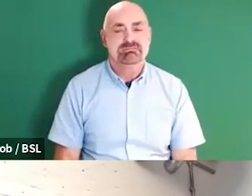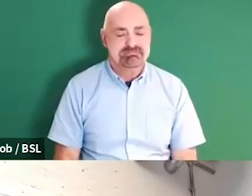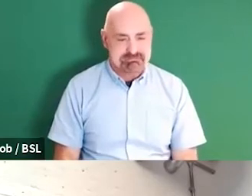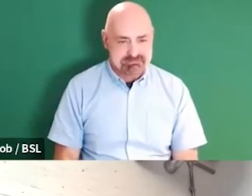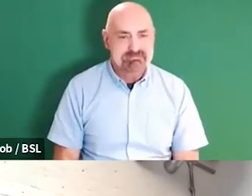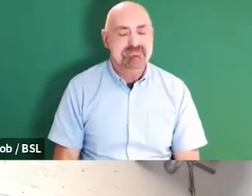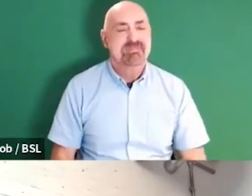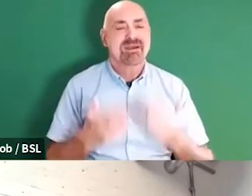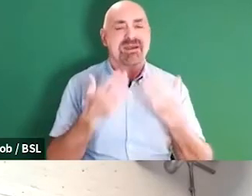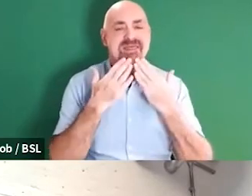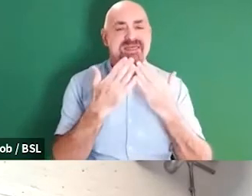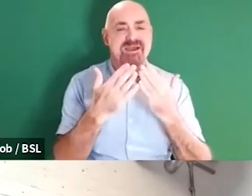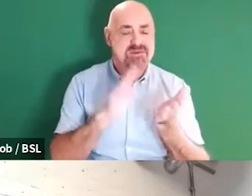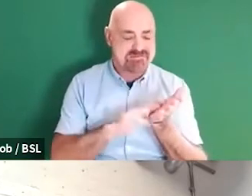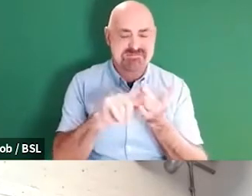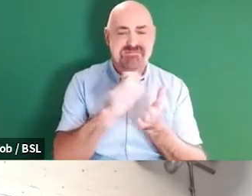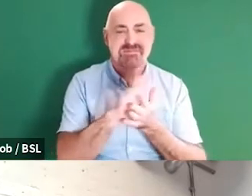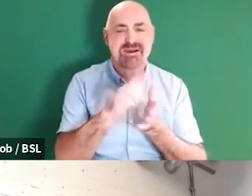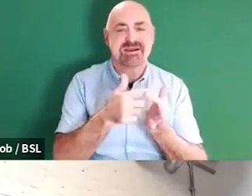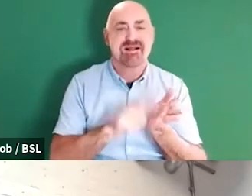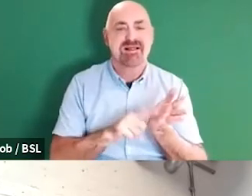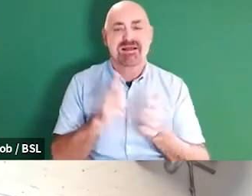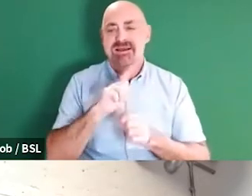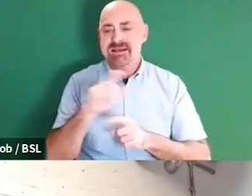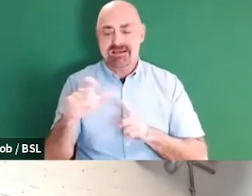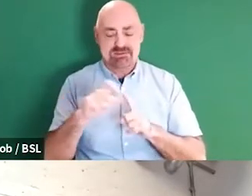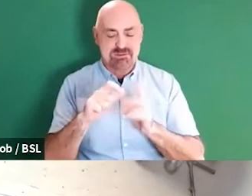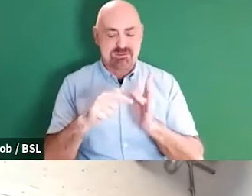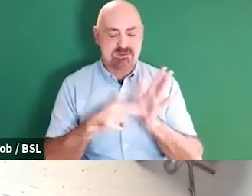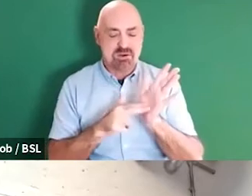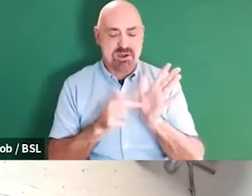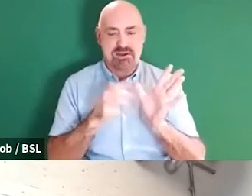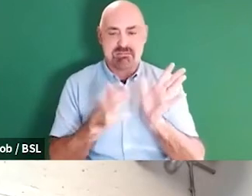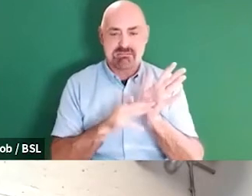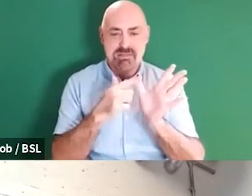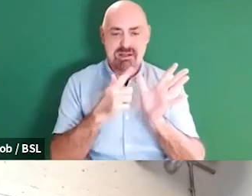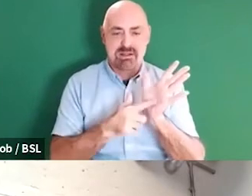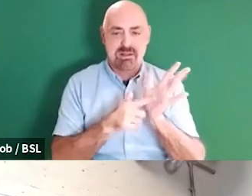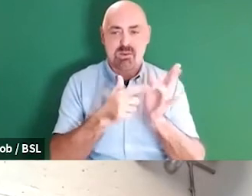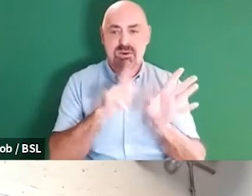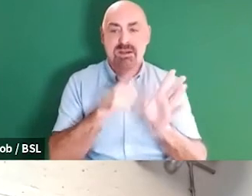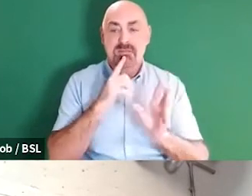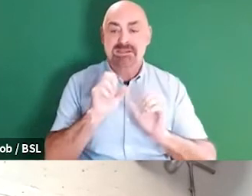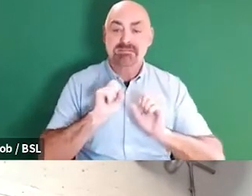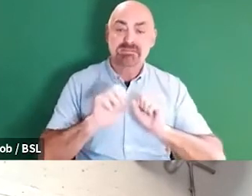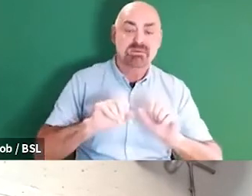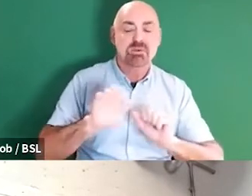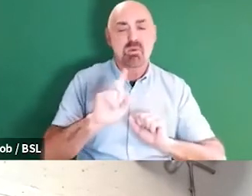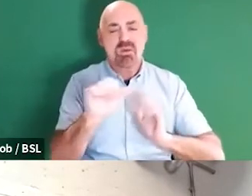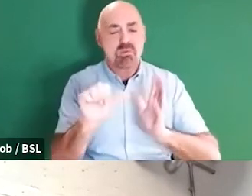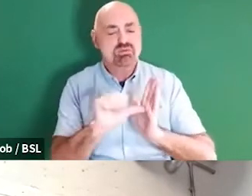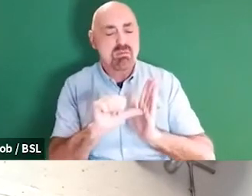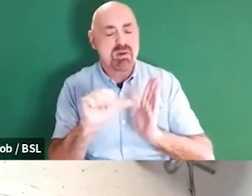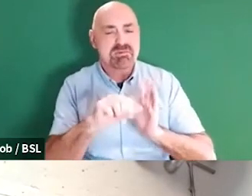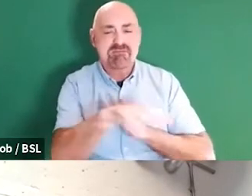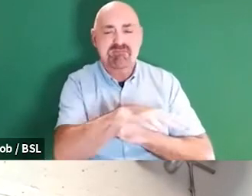Thank you, Michael. And our next speaker is Donna Molloy. Hello, Donna. Could you please introduce yourself and tell us what problems you think family hubs